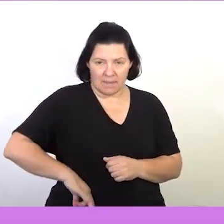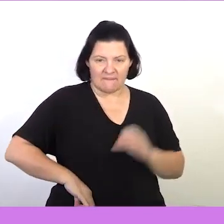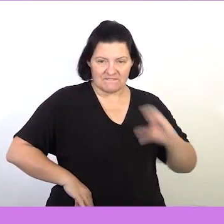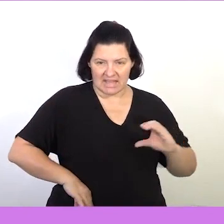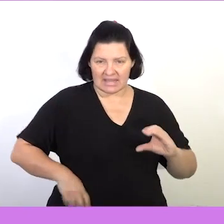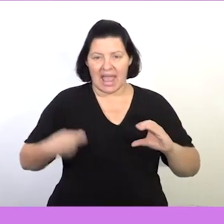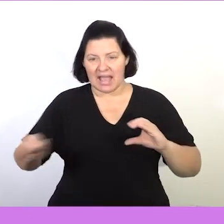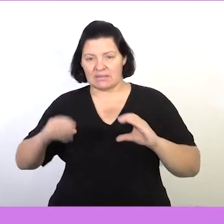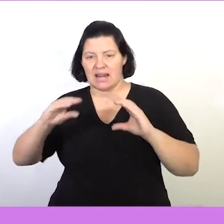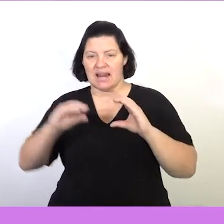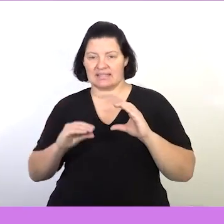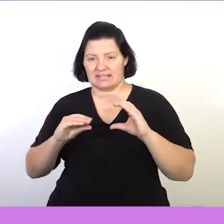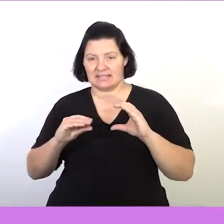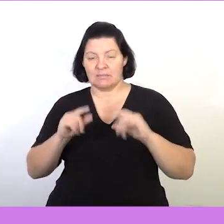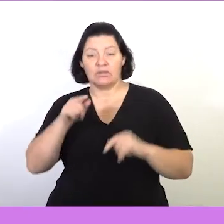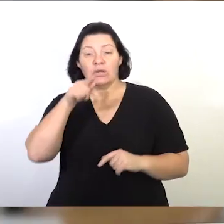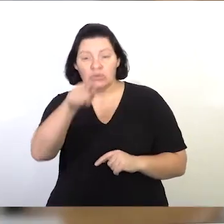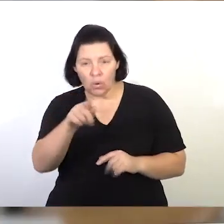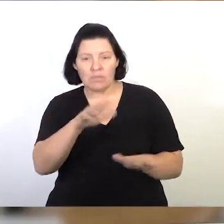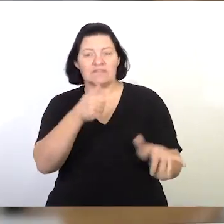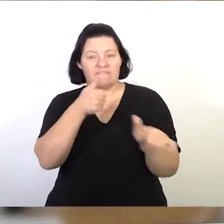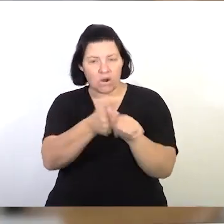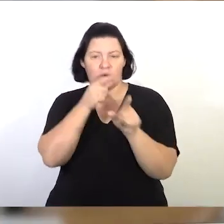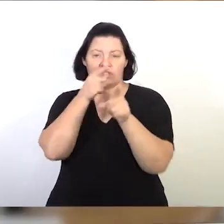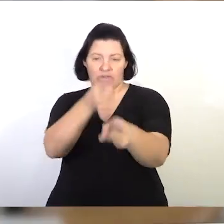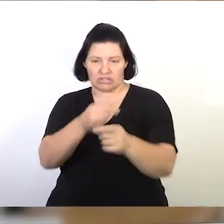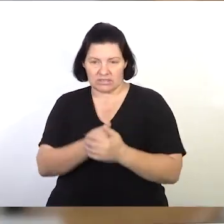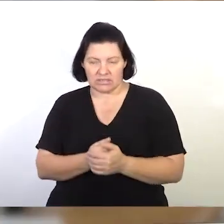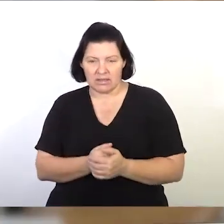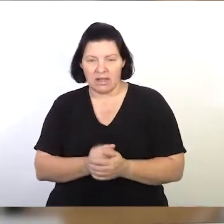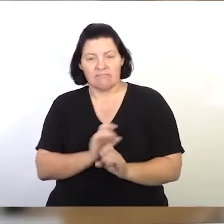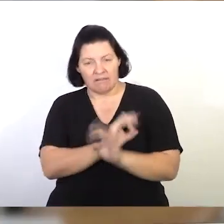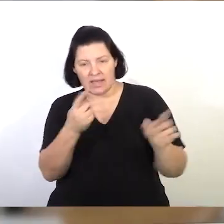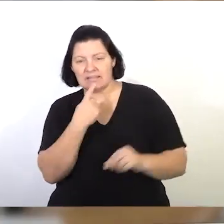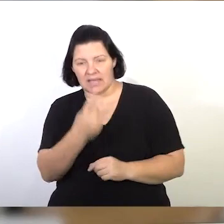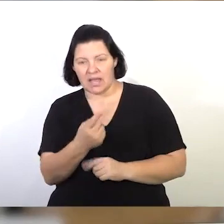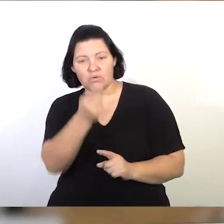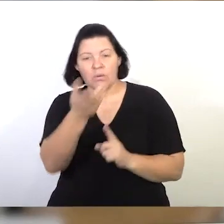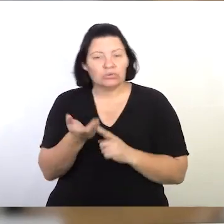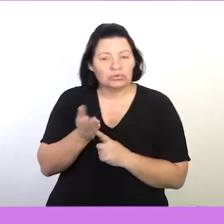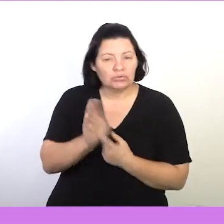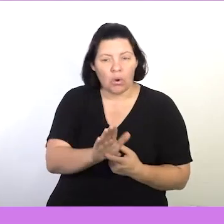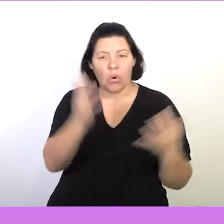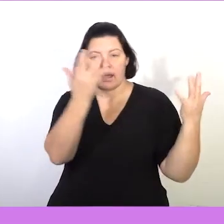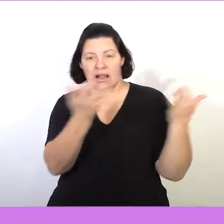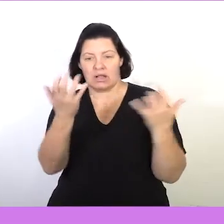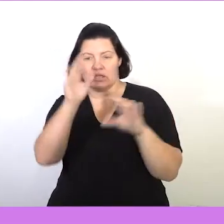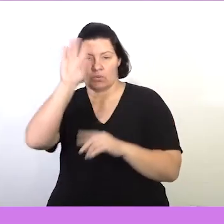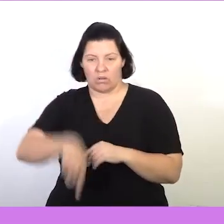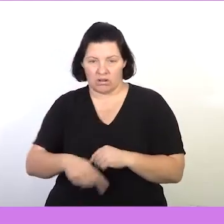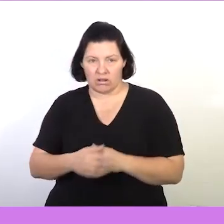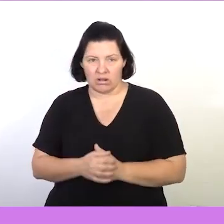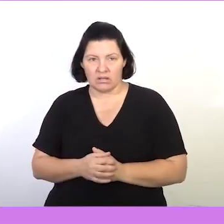than my expenses, but remember, your job is to follow the instruction. And it clearly stated you have to show all